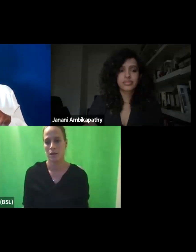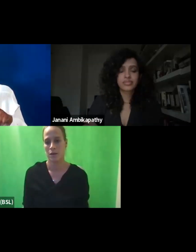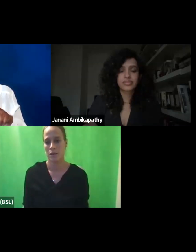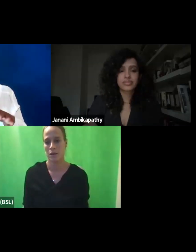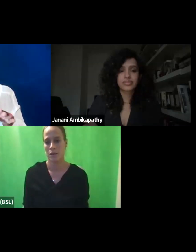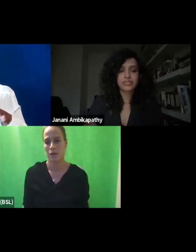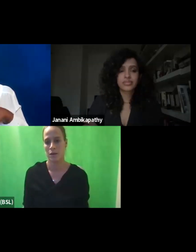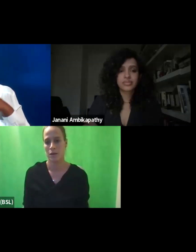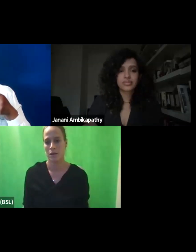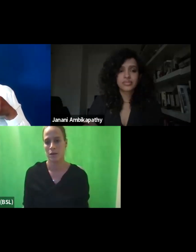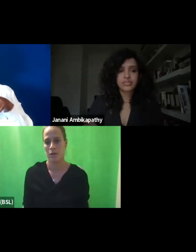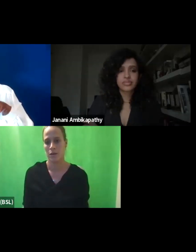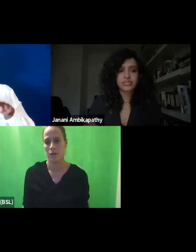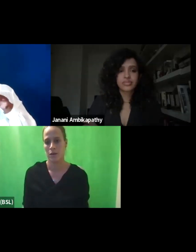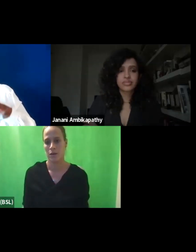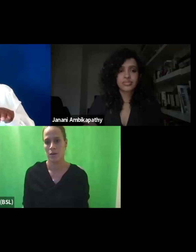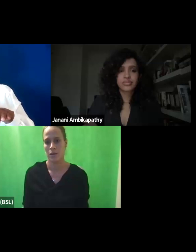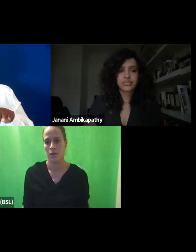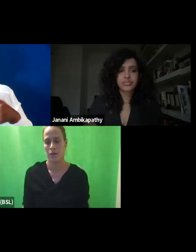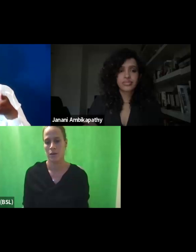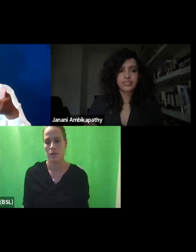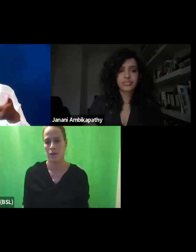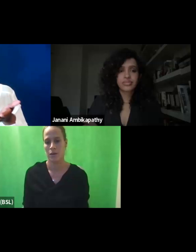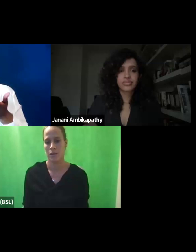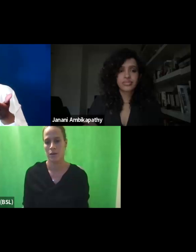work as seamstresses to support themselves and their families.